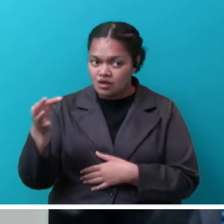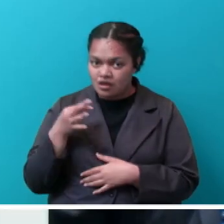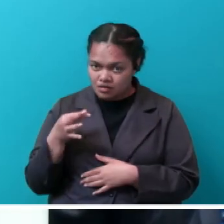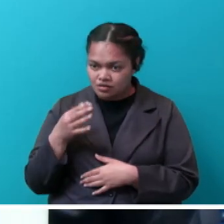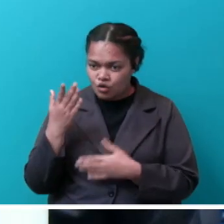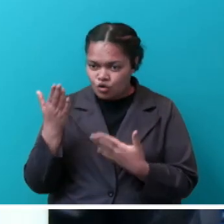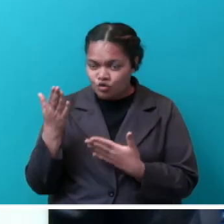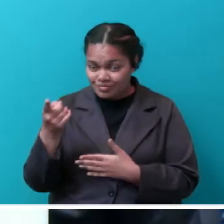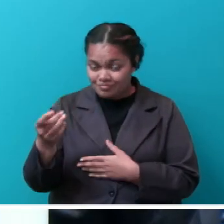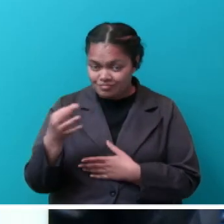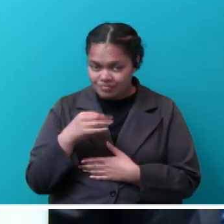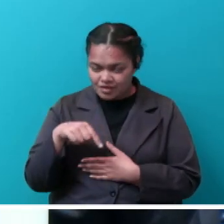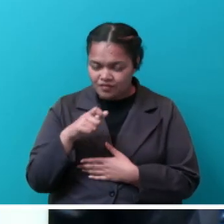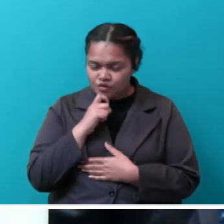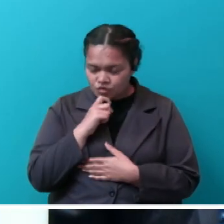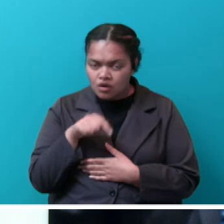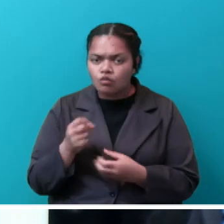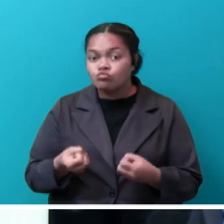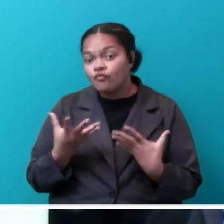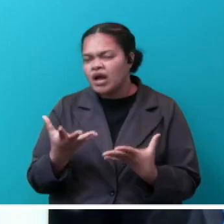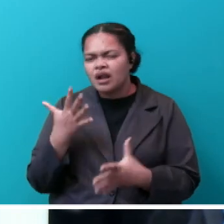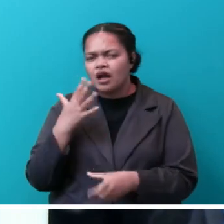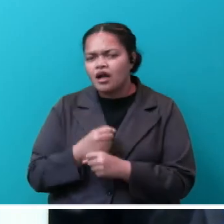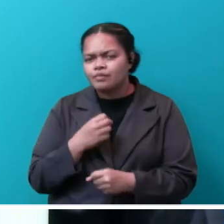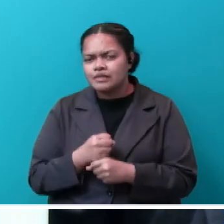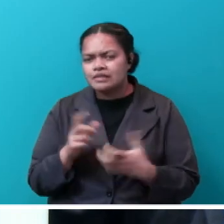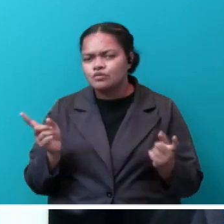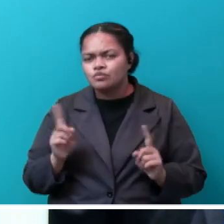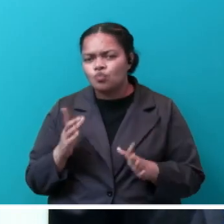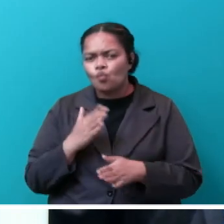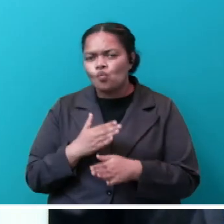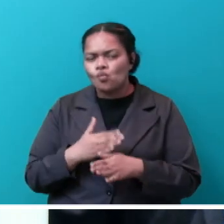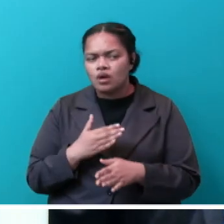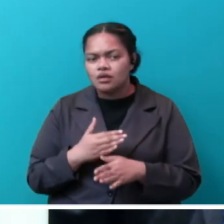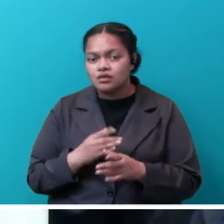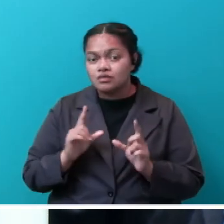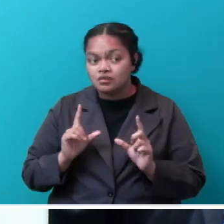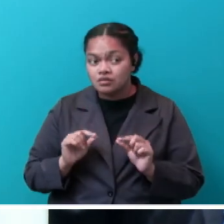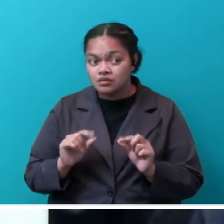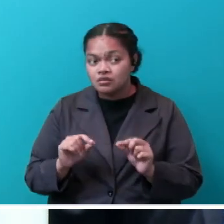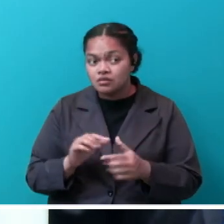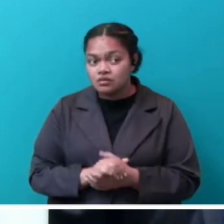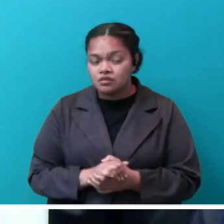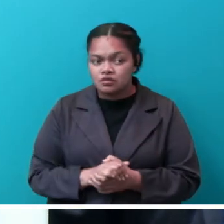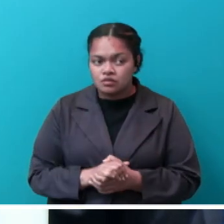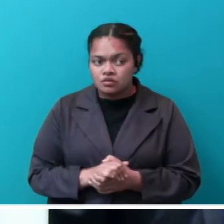afternoon. That is to provide an update on the work that currently been undertaken. And there's two